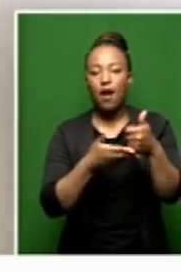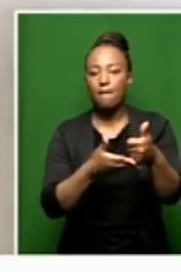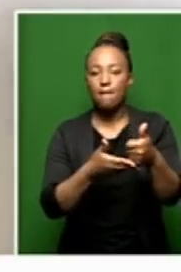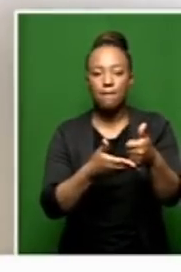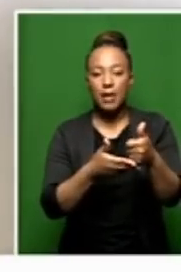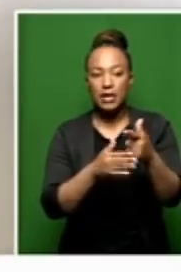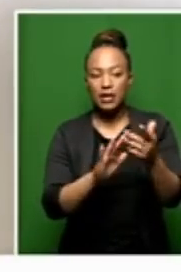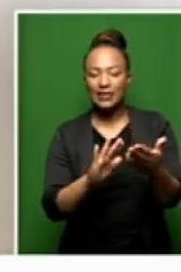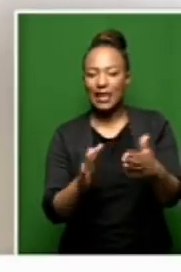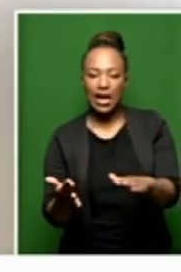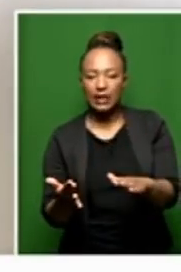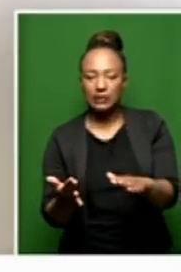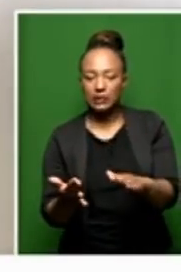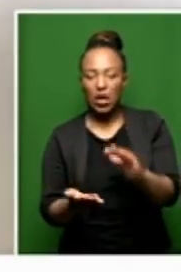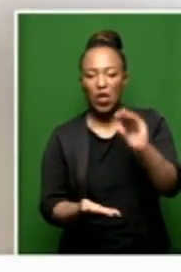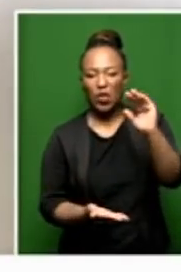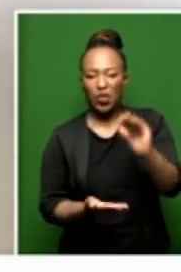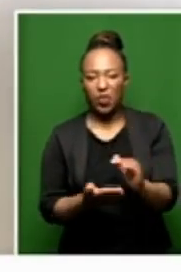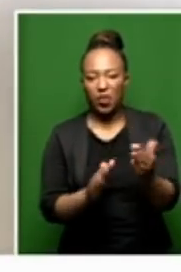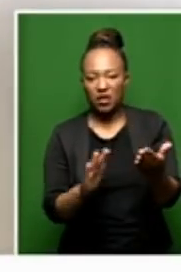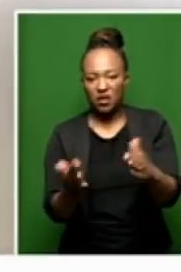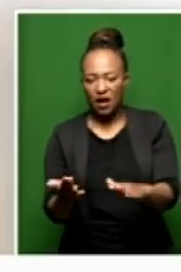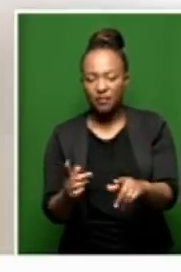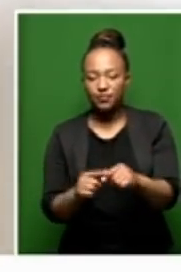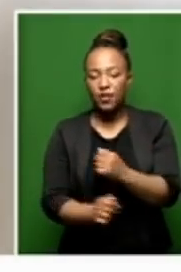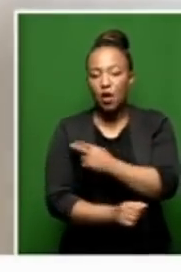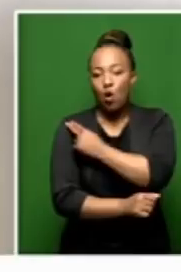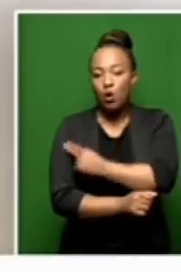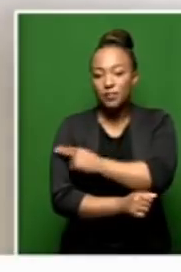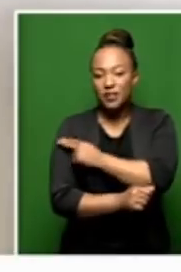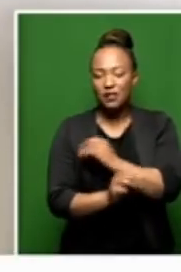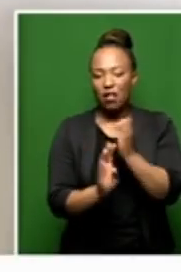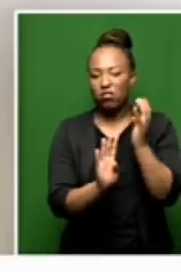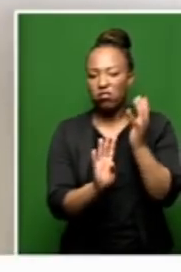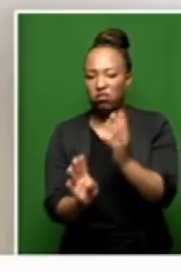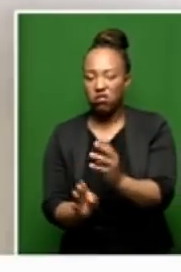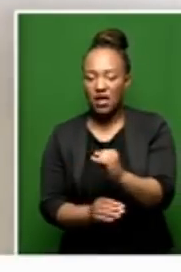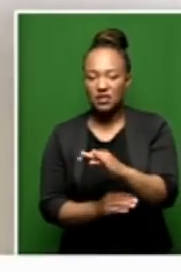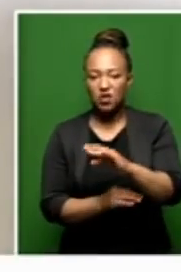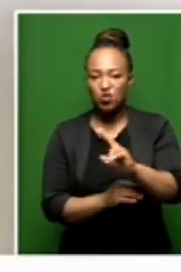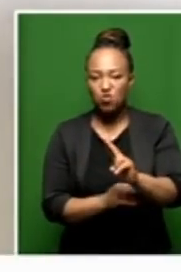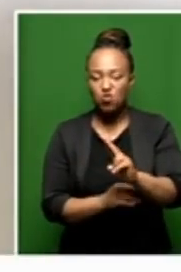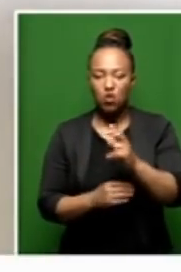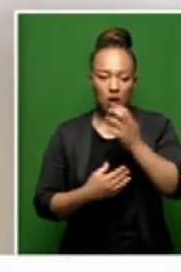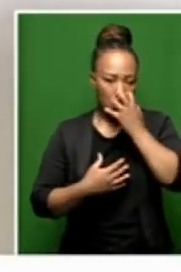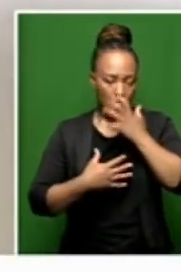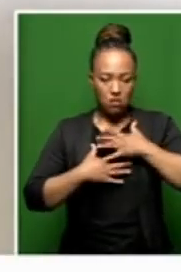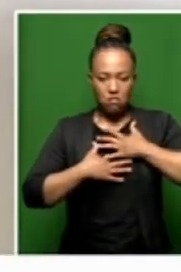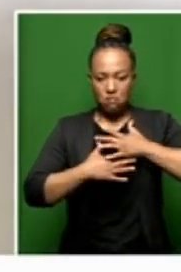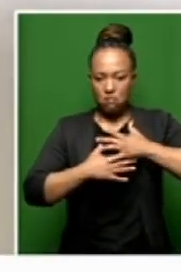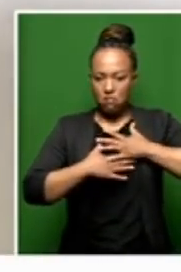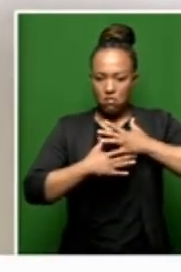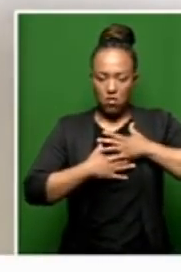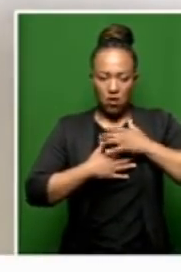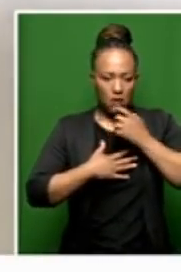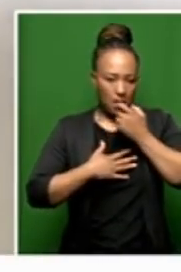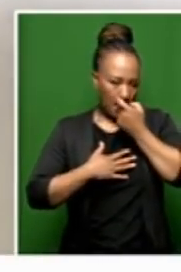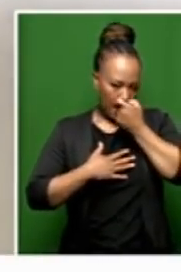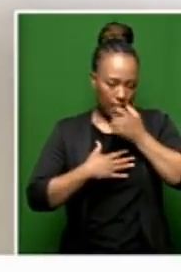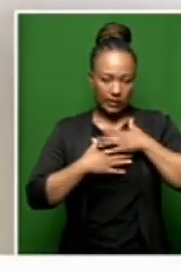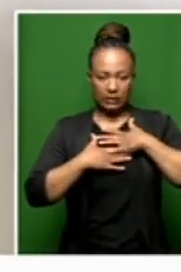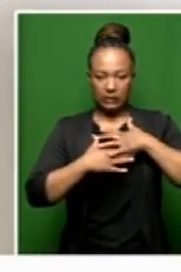people being in hospitals, because to be in the ICUs, having oxygen and putting onto ventilator, it